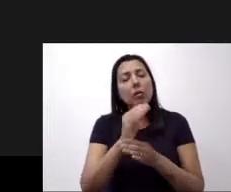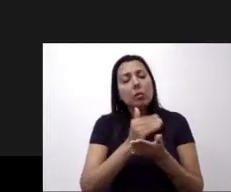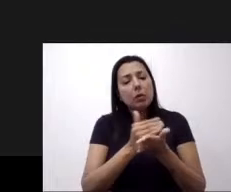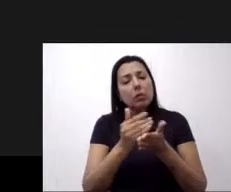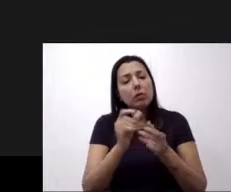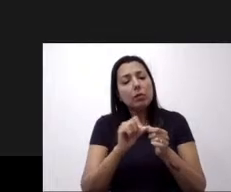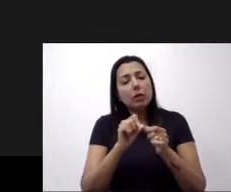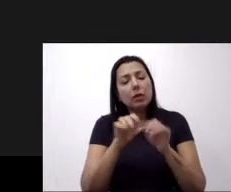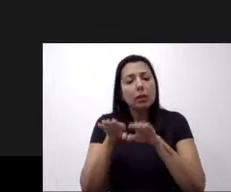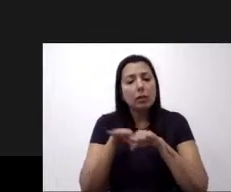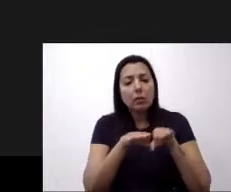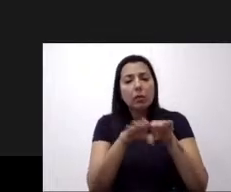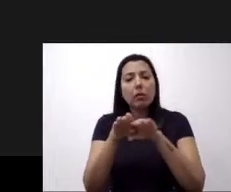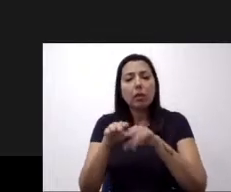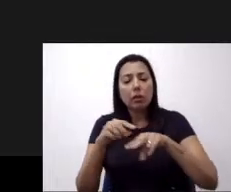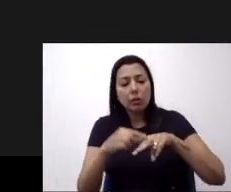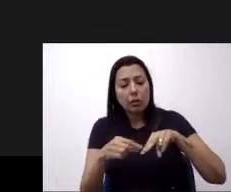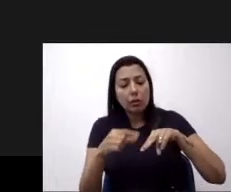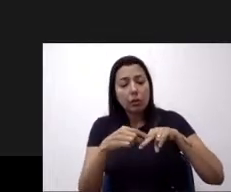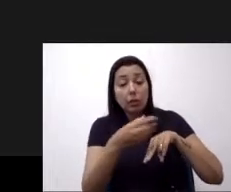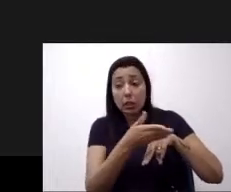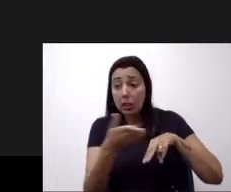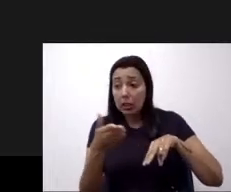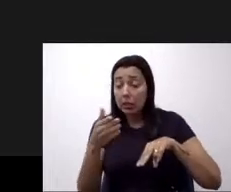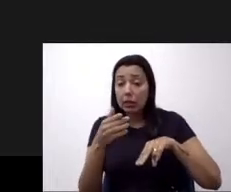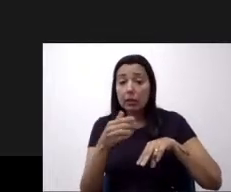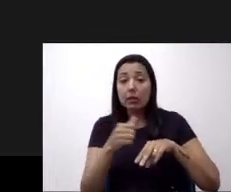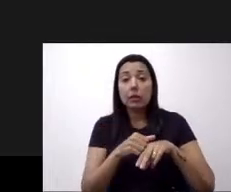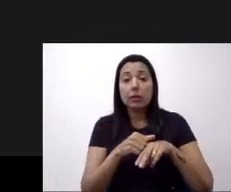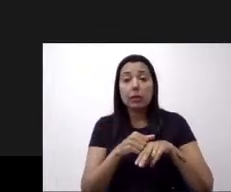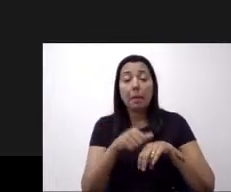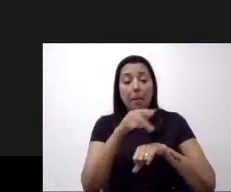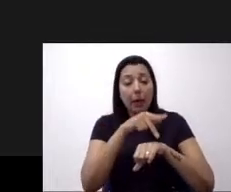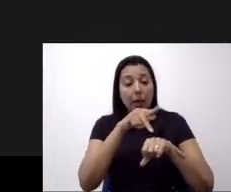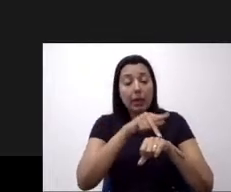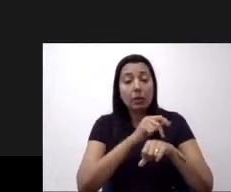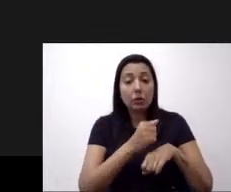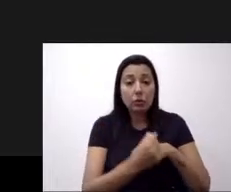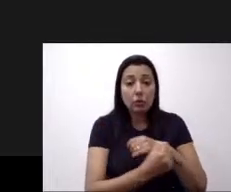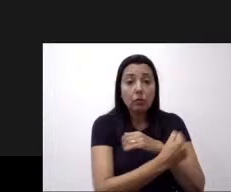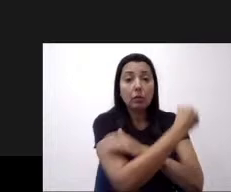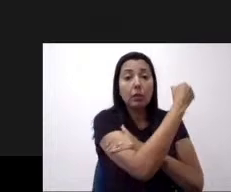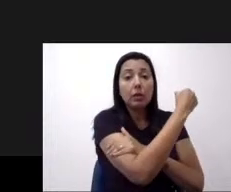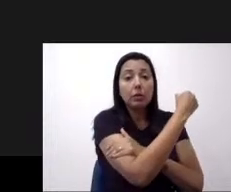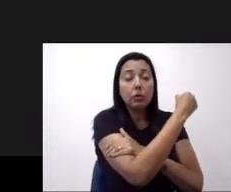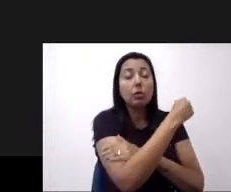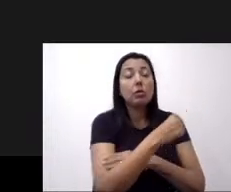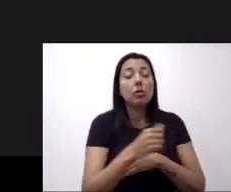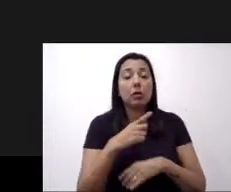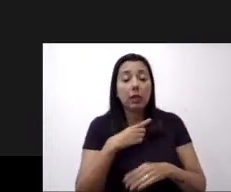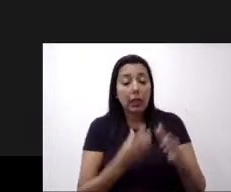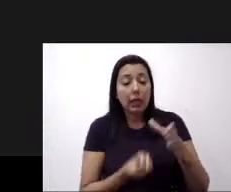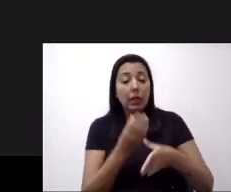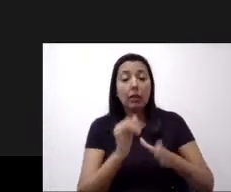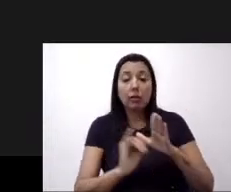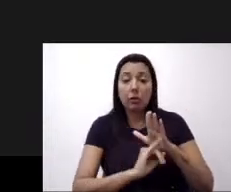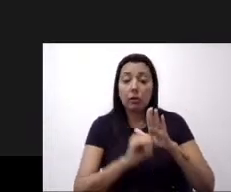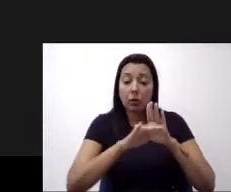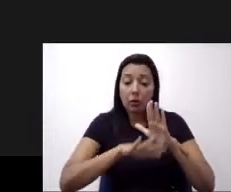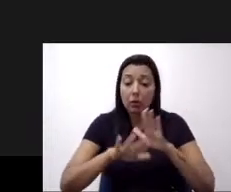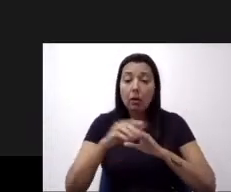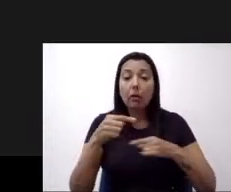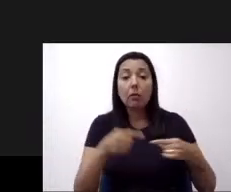these countries, feminism has been institutionalized, becoming a policy sector with its